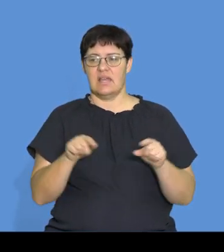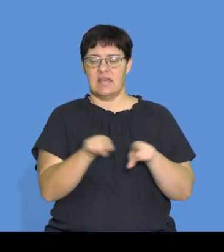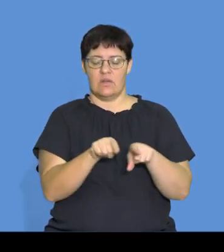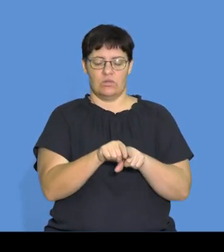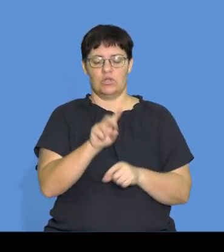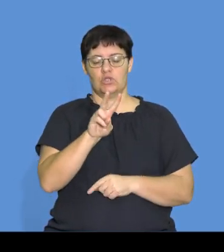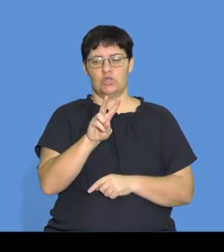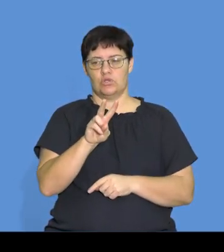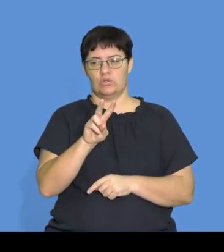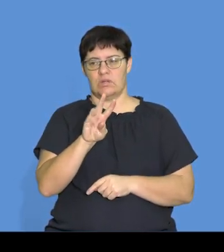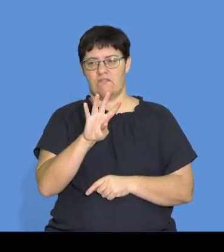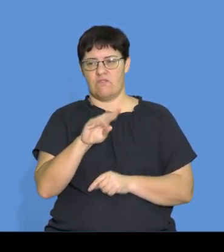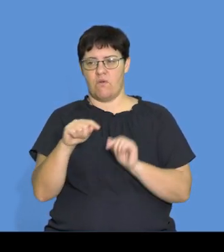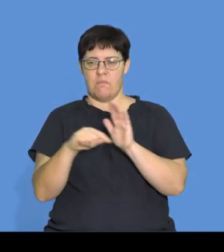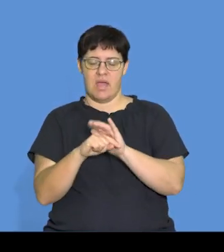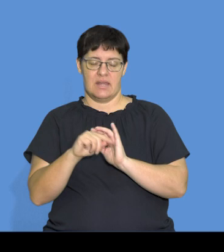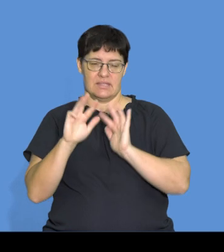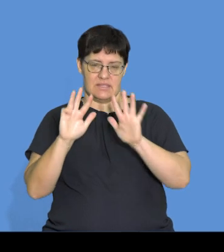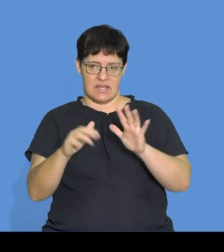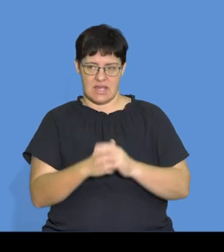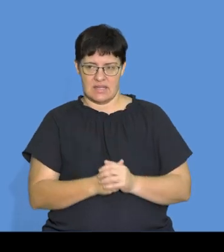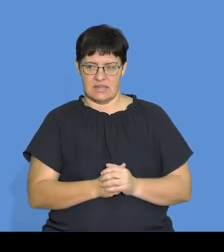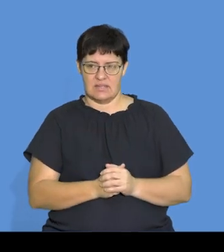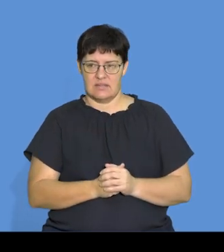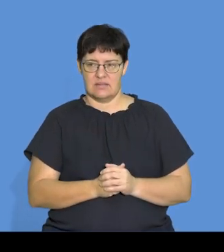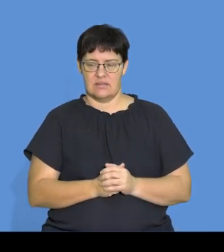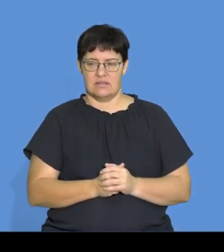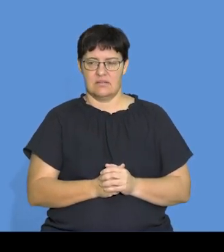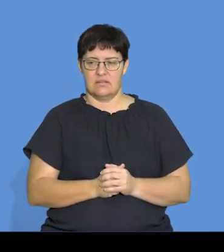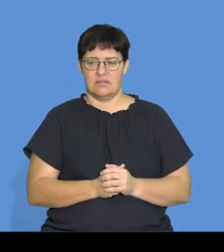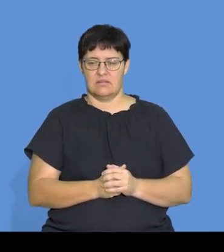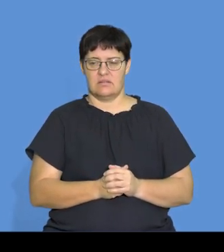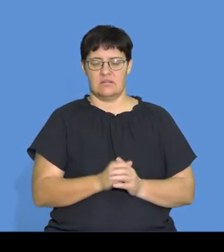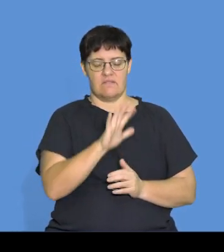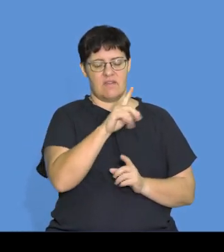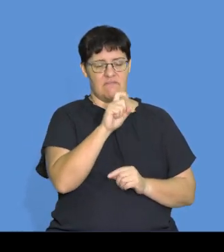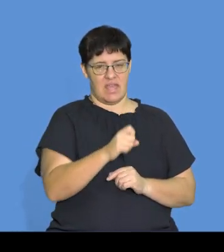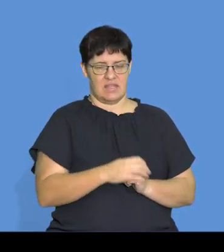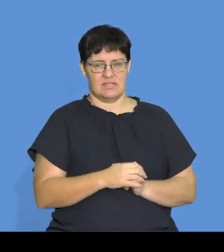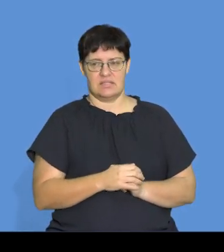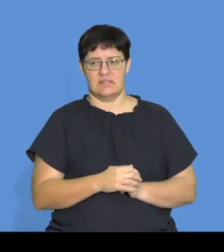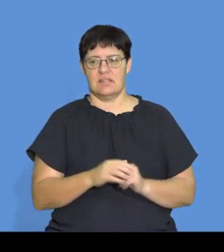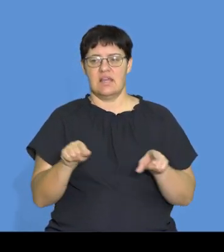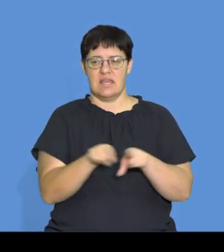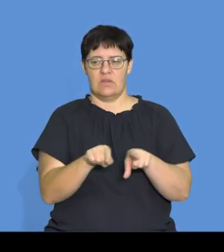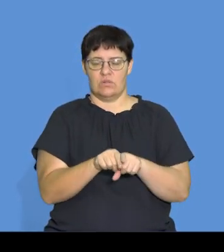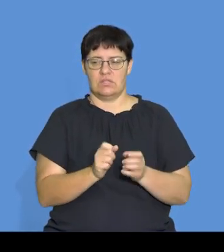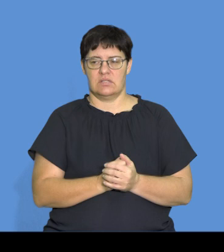this. 24 minus 9, it becomes 5x equals